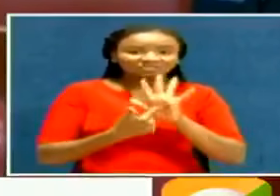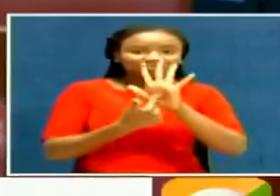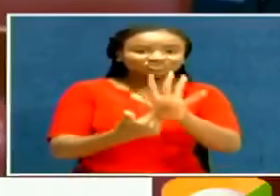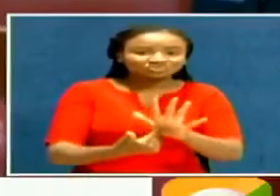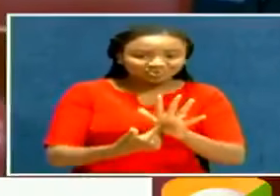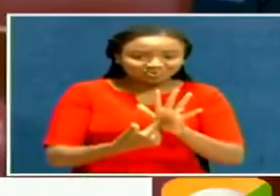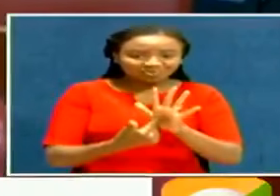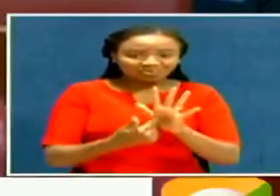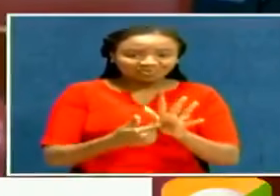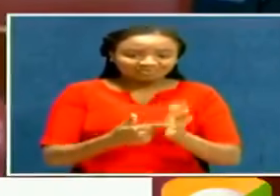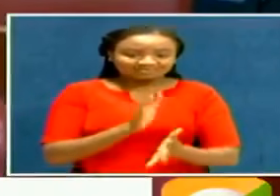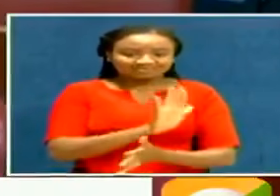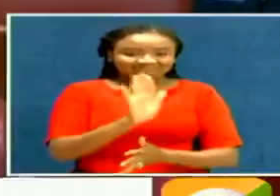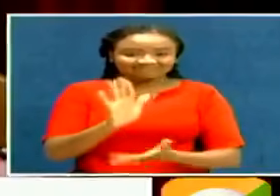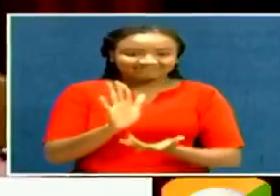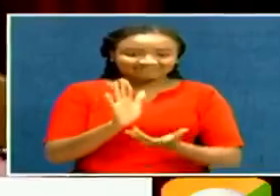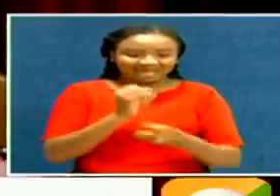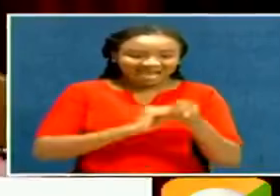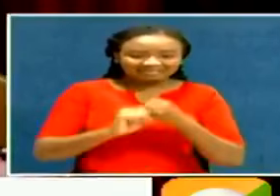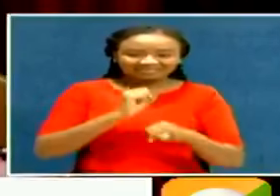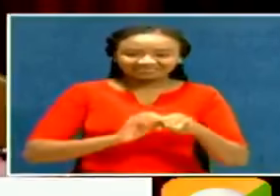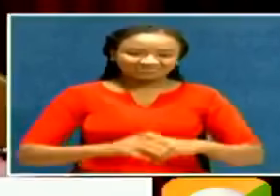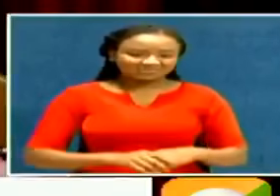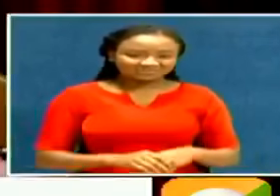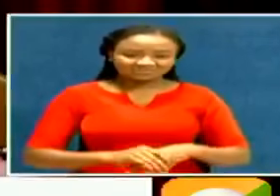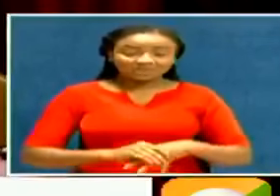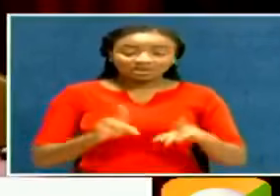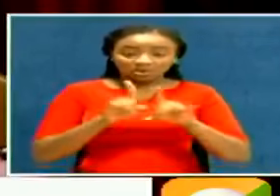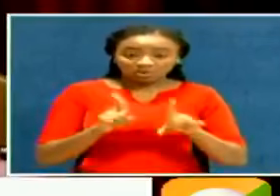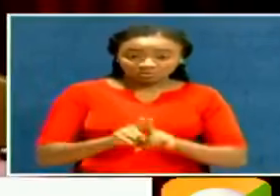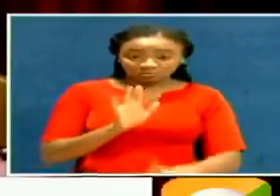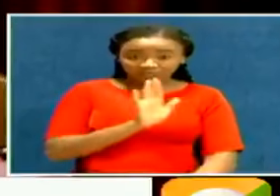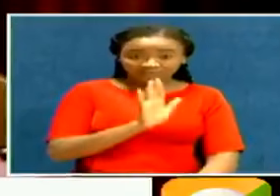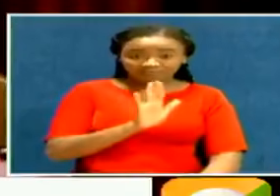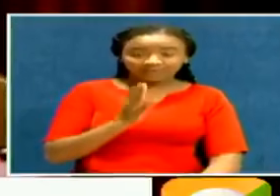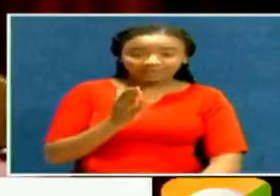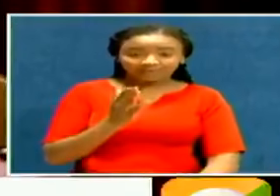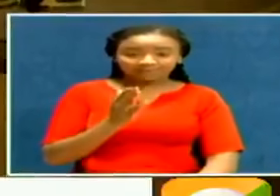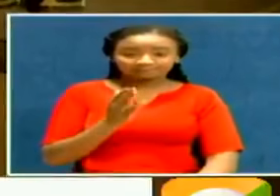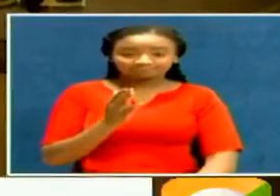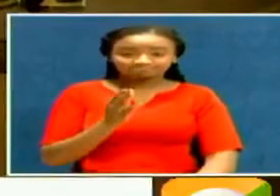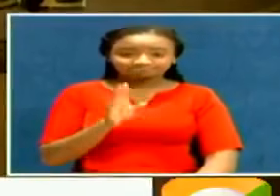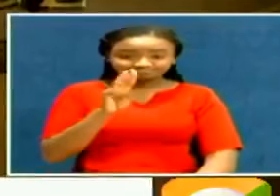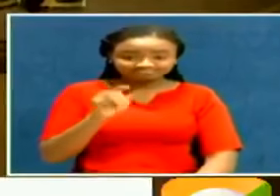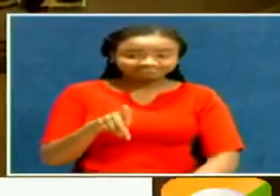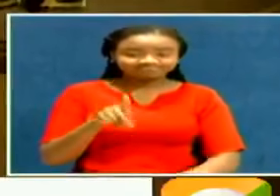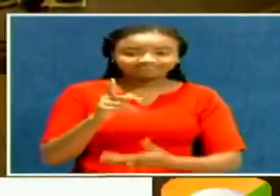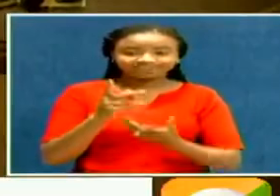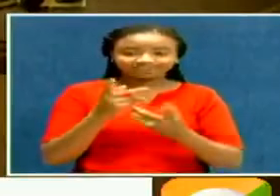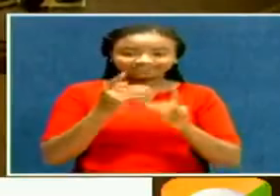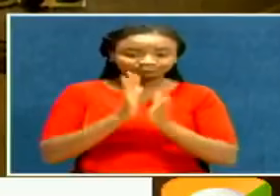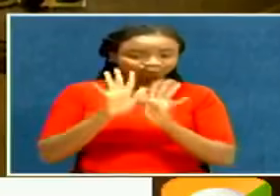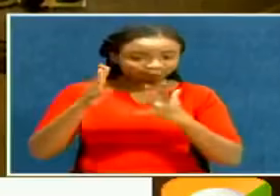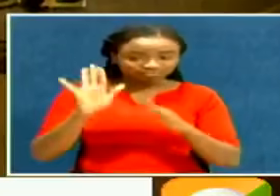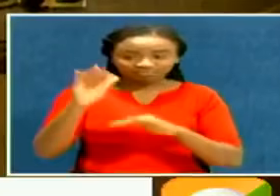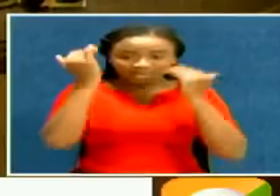activism in that judiciary. Wabunge wanaopinga mchakato wa BBI wakisifia idara ya mahakama na kumtaka jaji